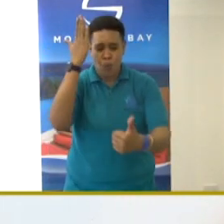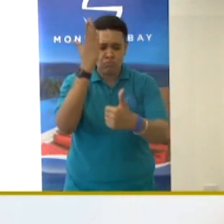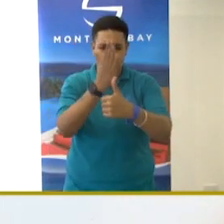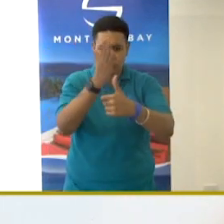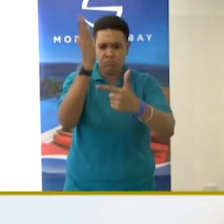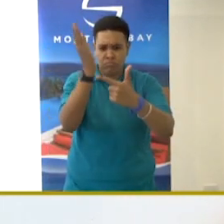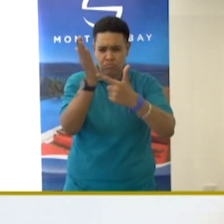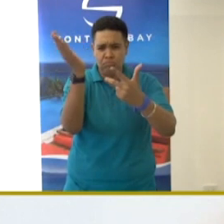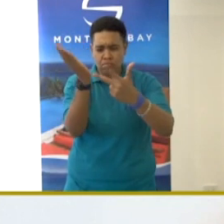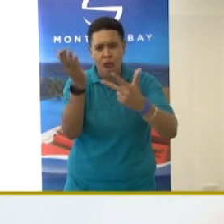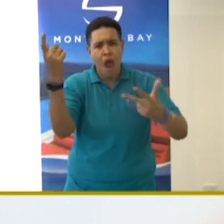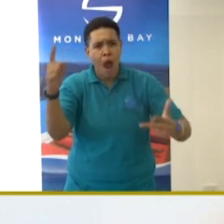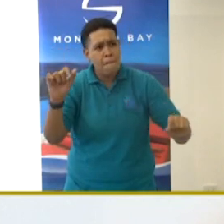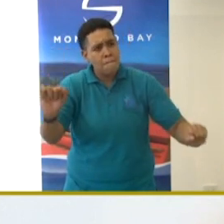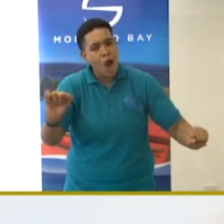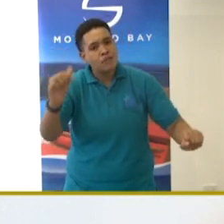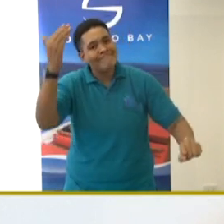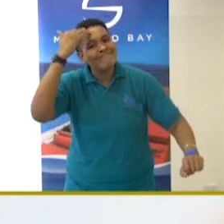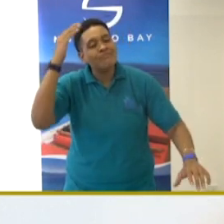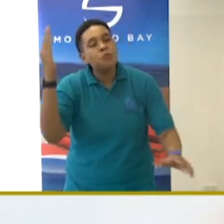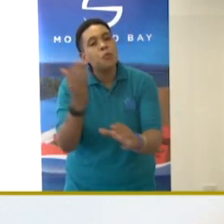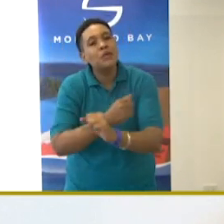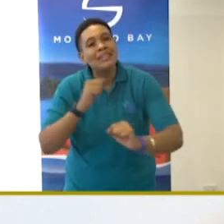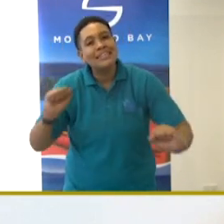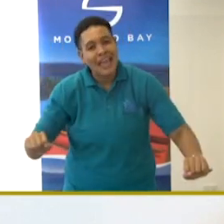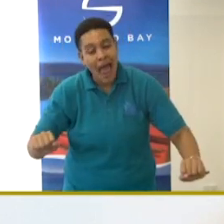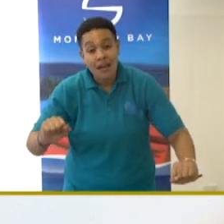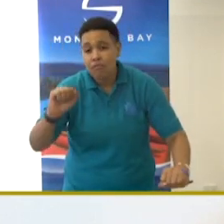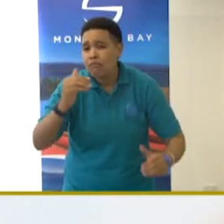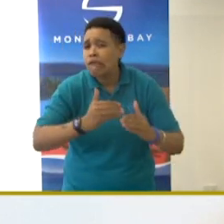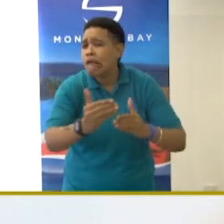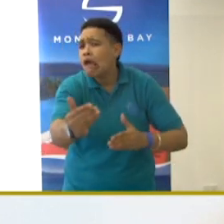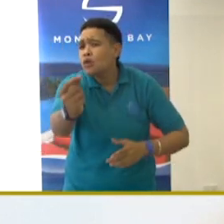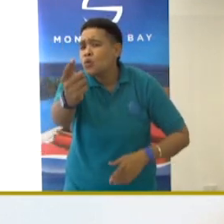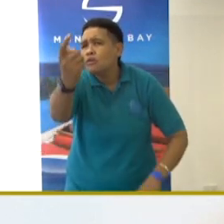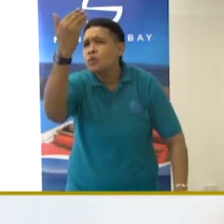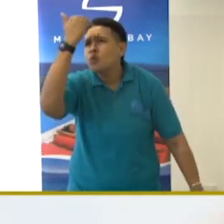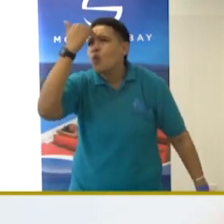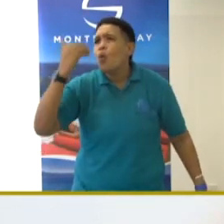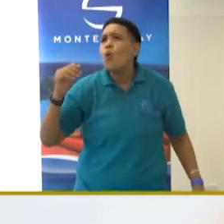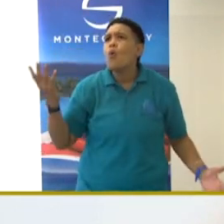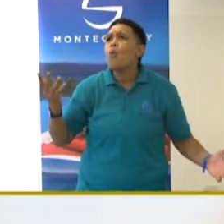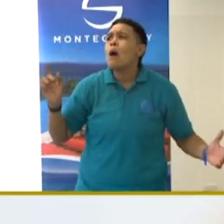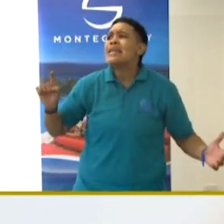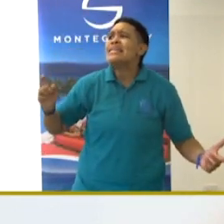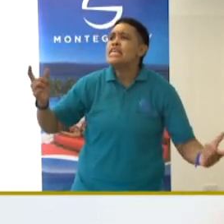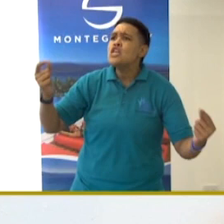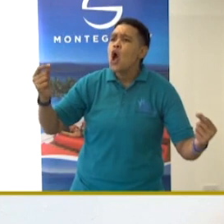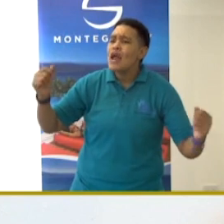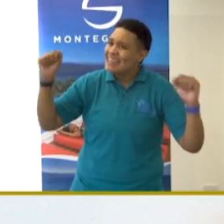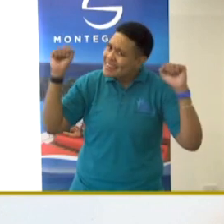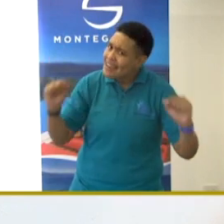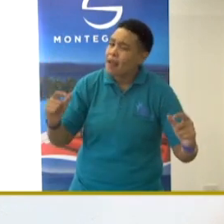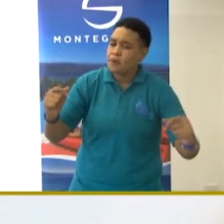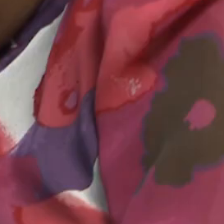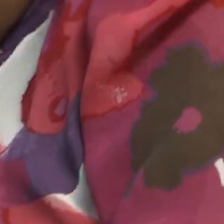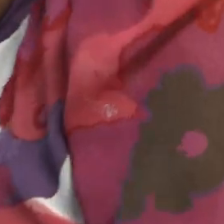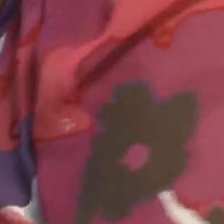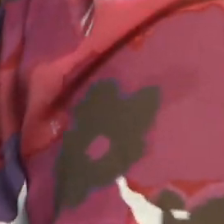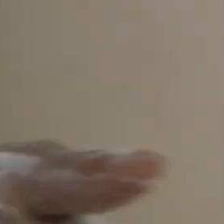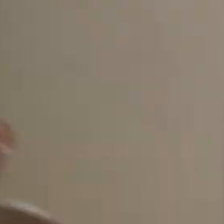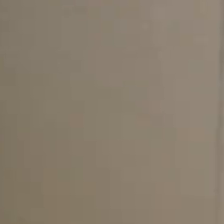victory. The next step is to do what we know needs to be done and can be done to protect ourselves and the people we care